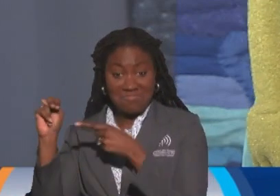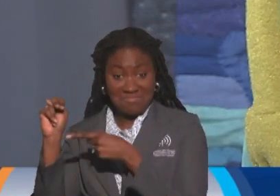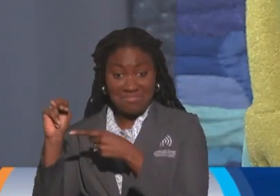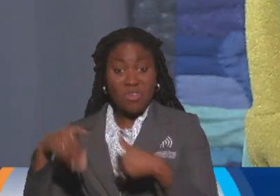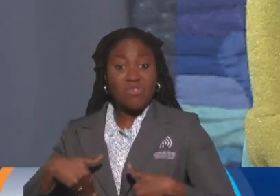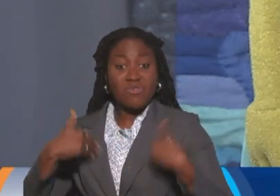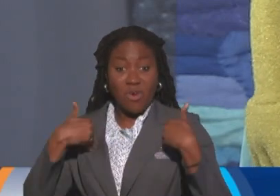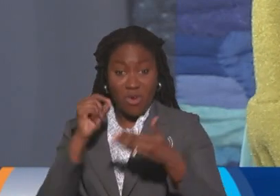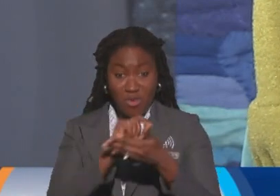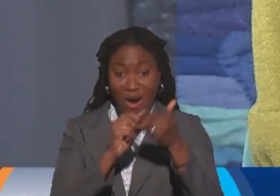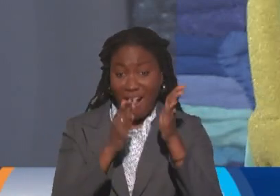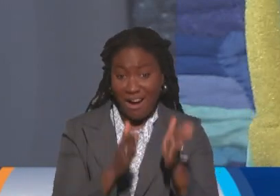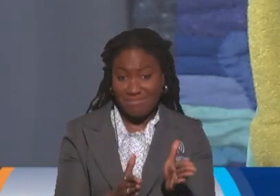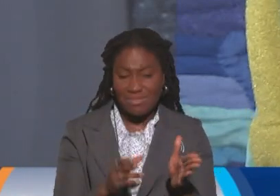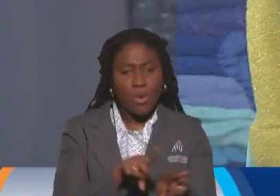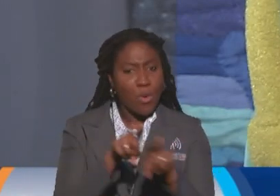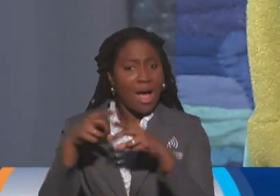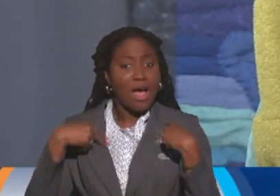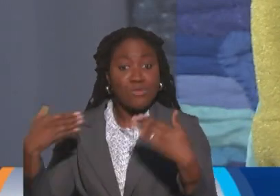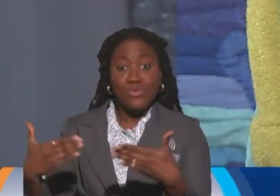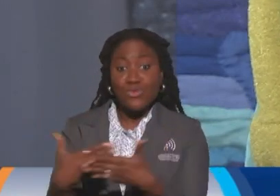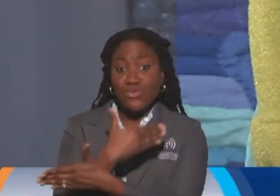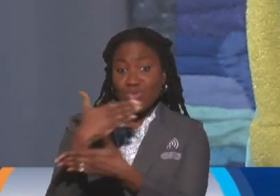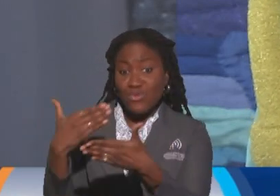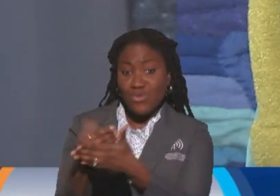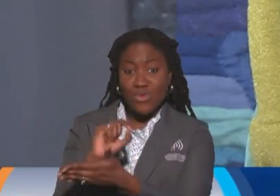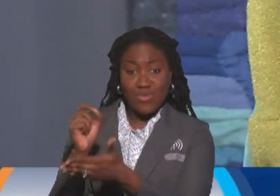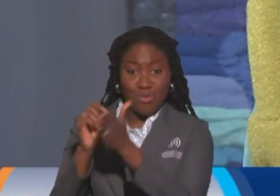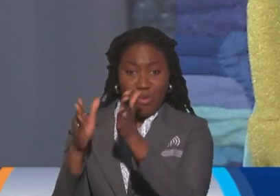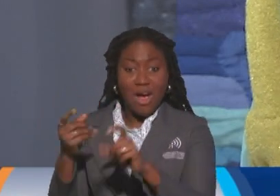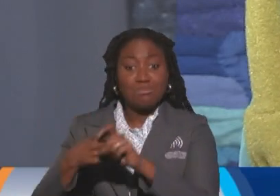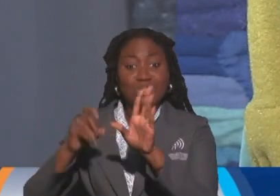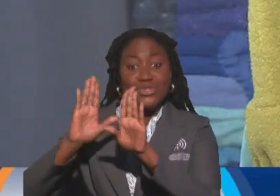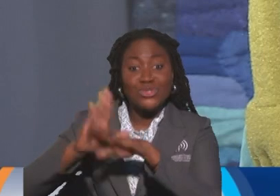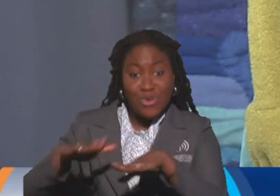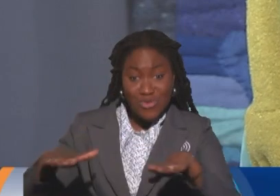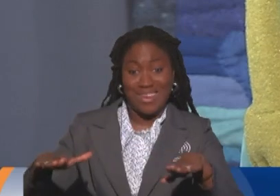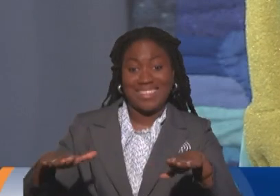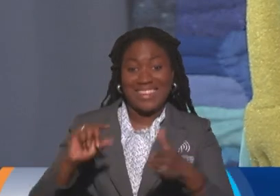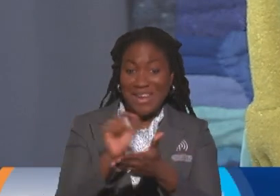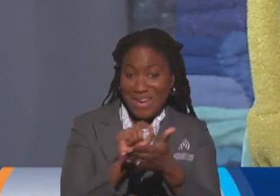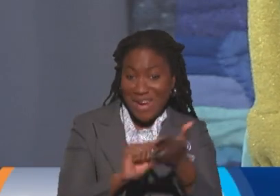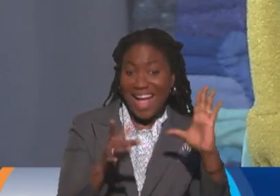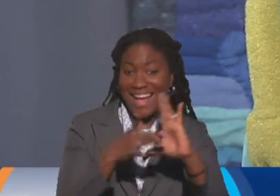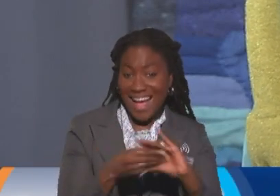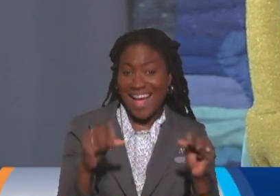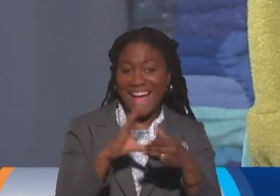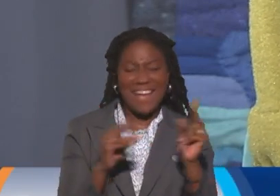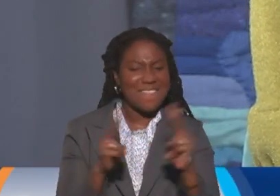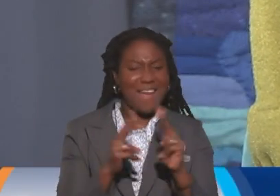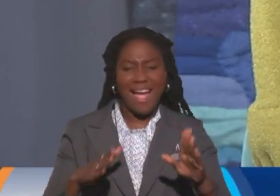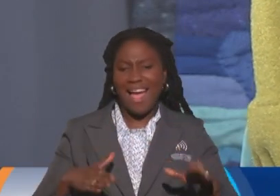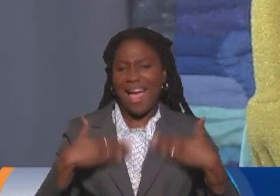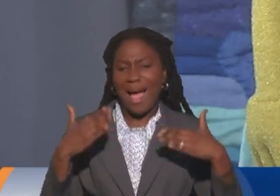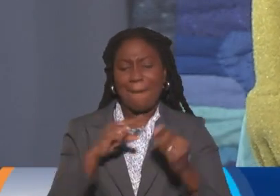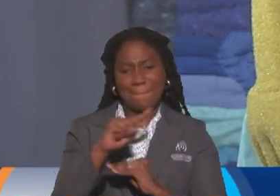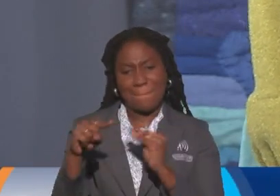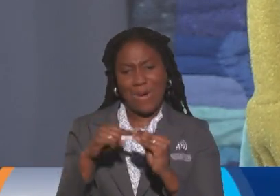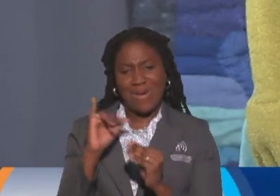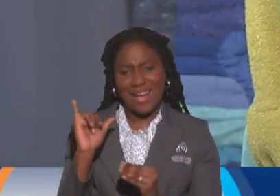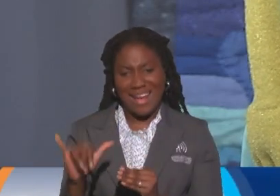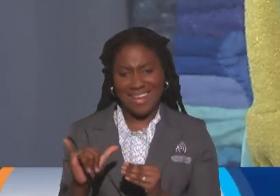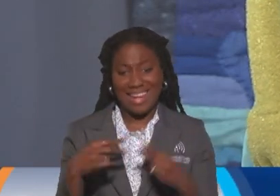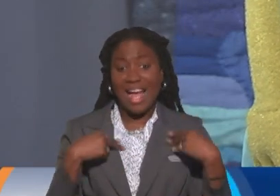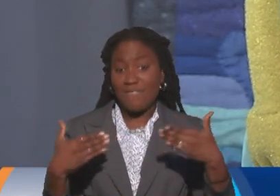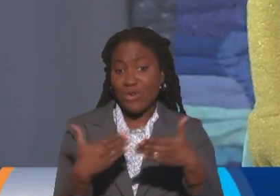we also have some new works by children writers. Okay. And so we're very happy about that. We have like a